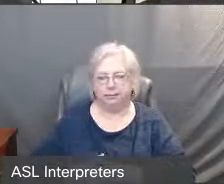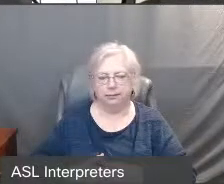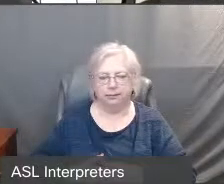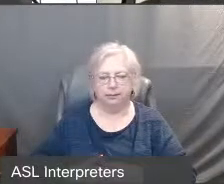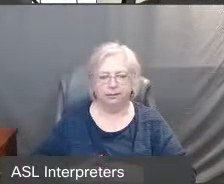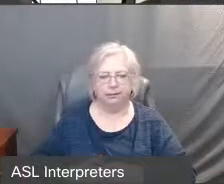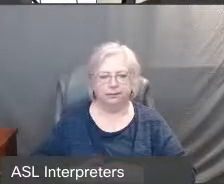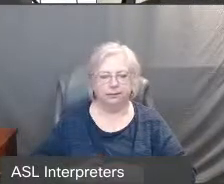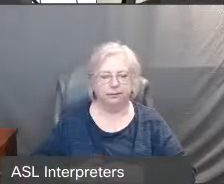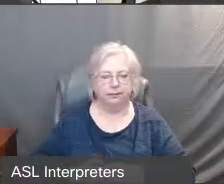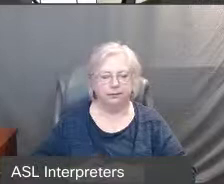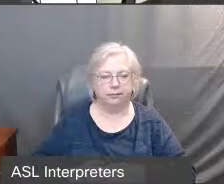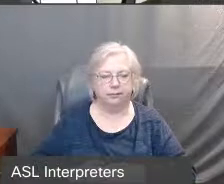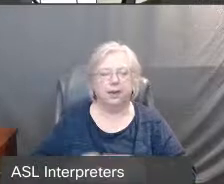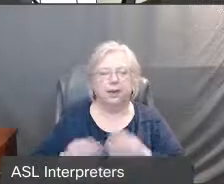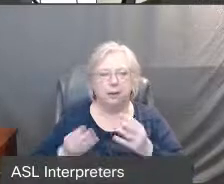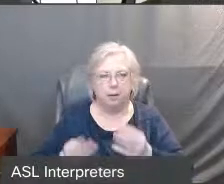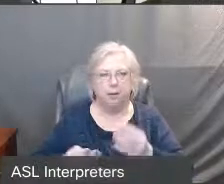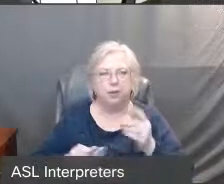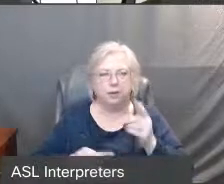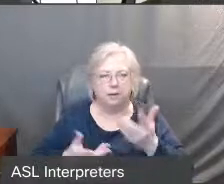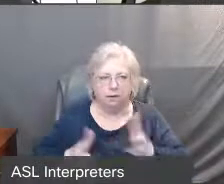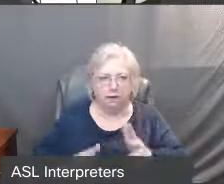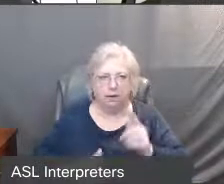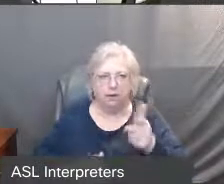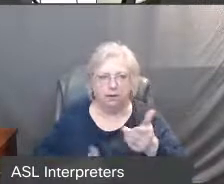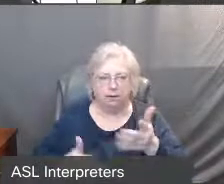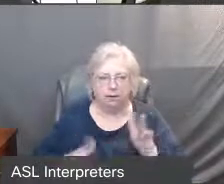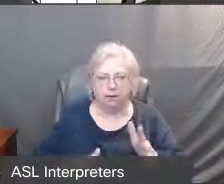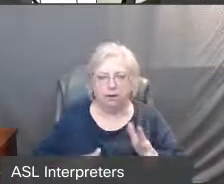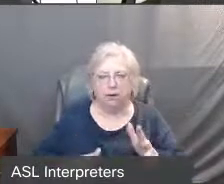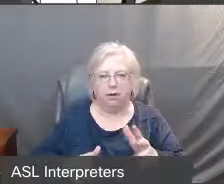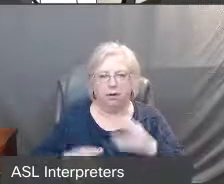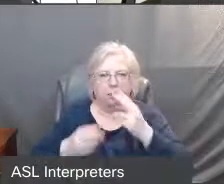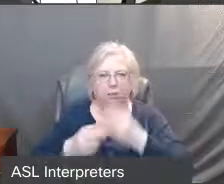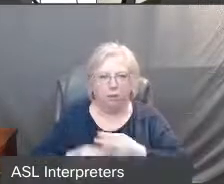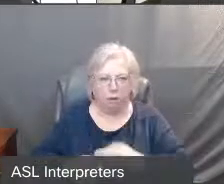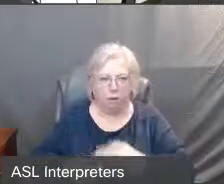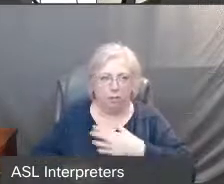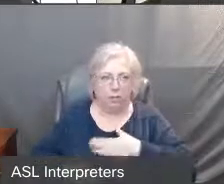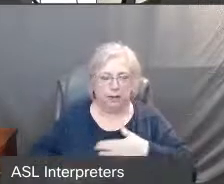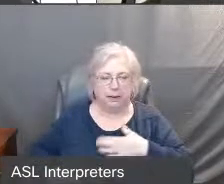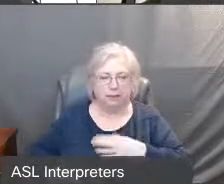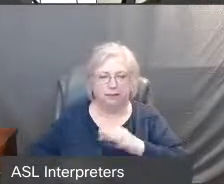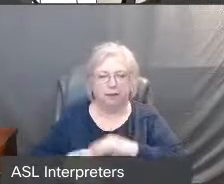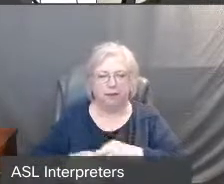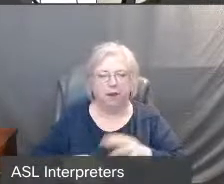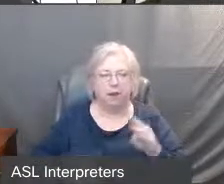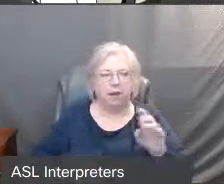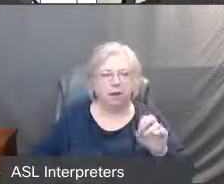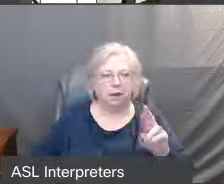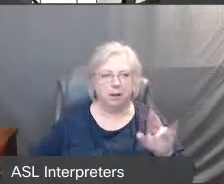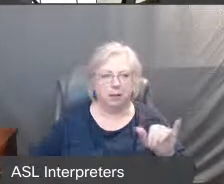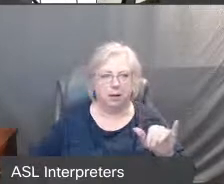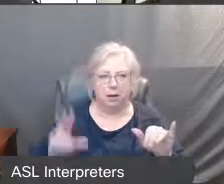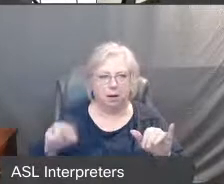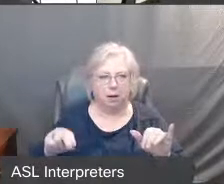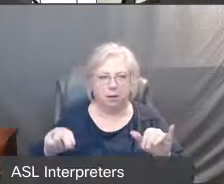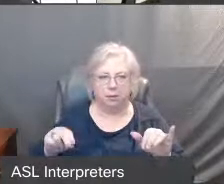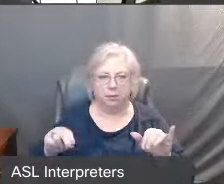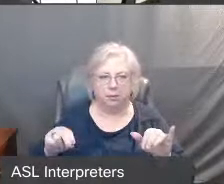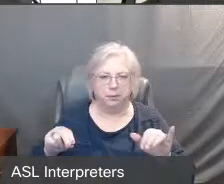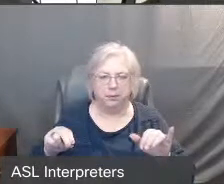Okay, we have a motion and second. Roll vote. Roll call, please. Barry? No.